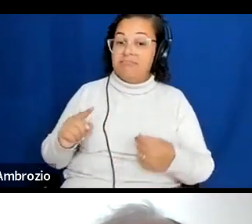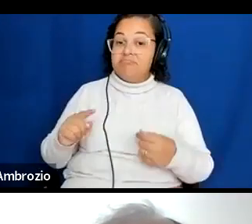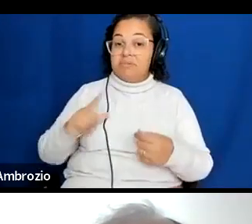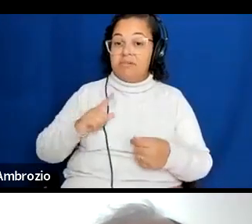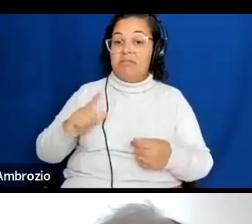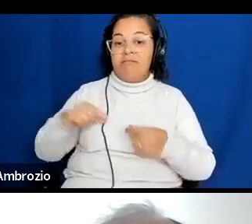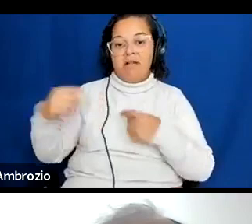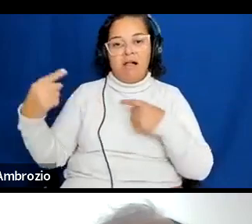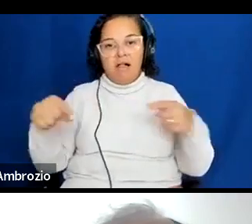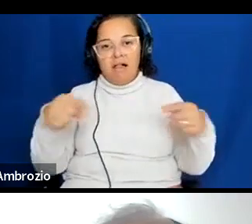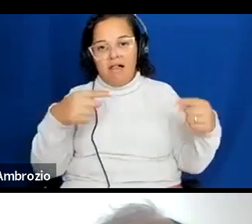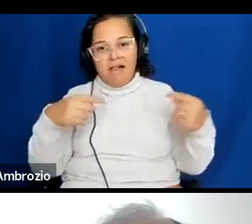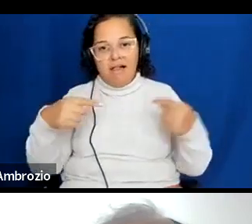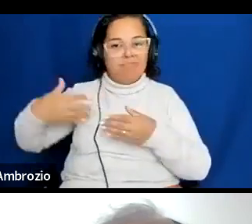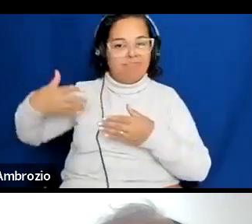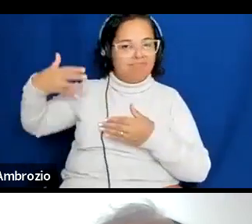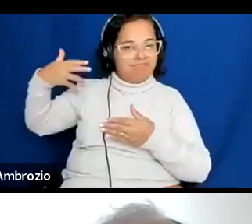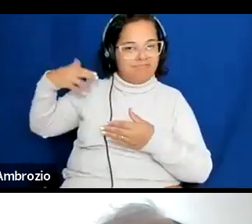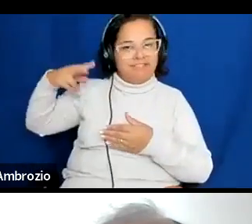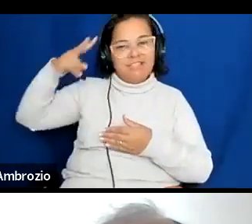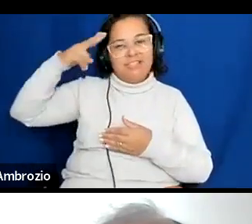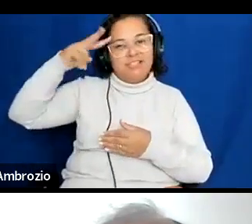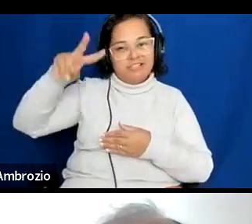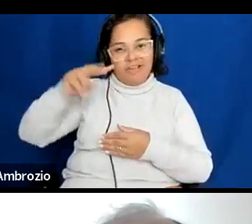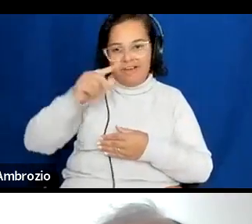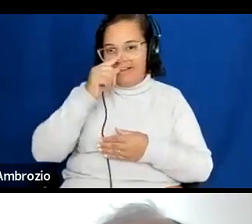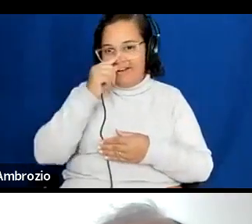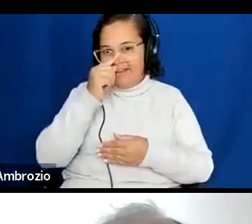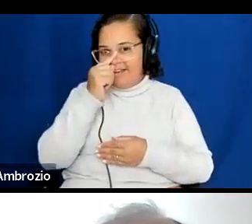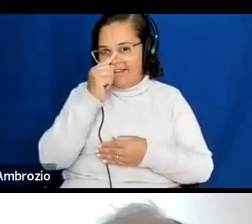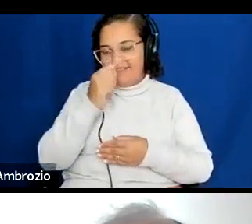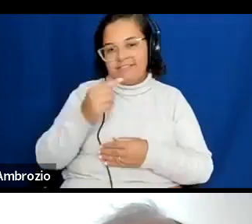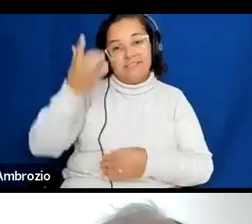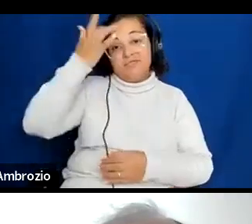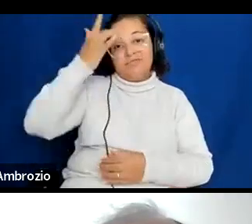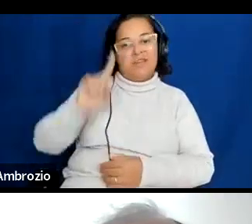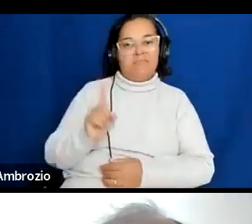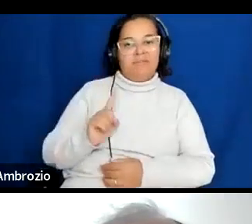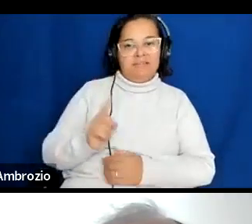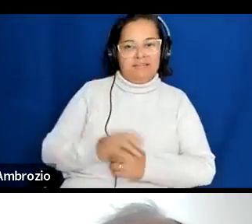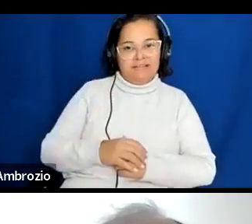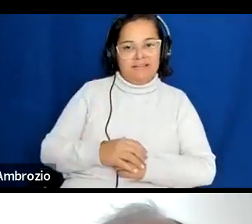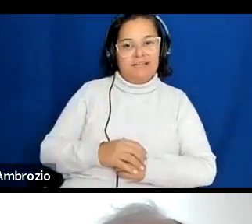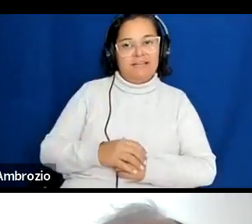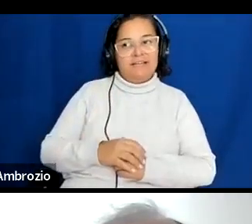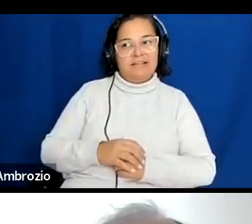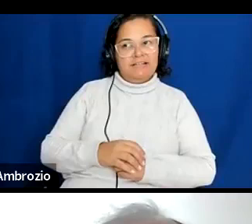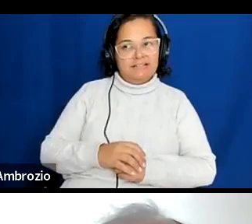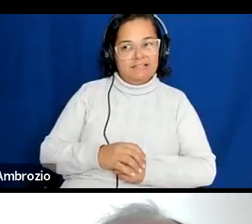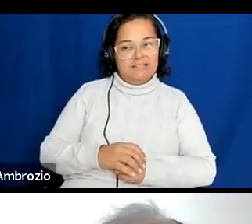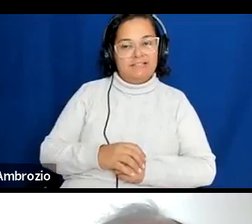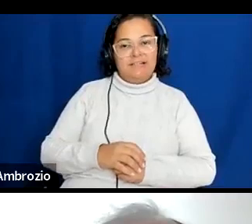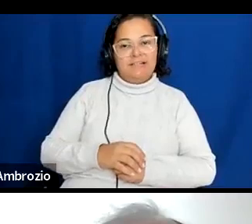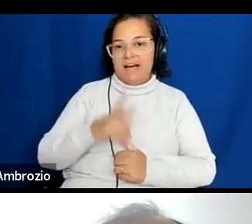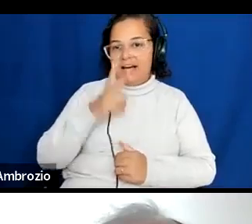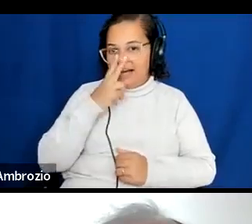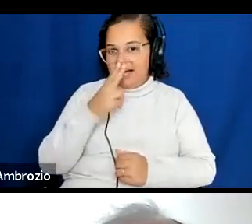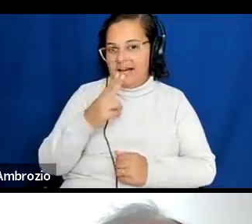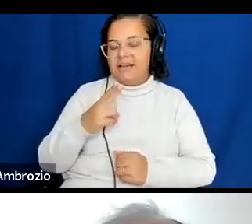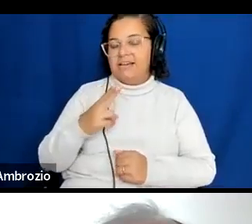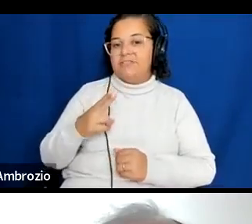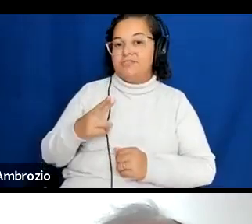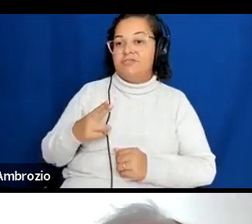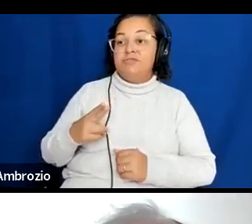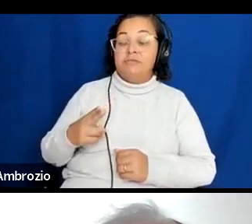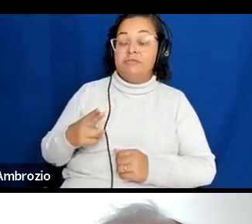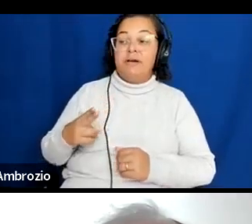was, and I'm sure that was part of his own education and thinking around